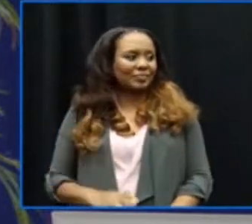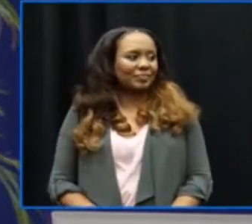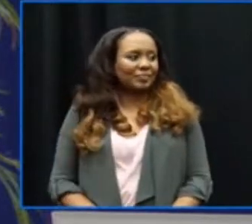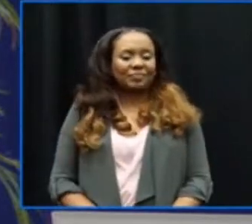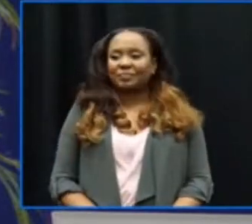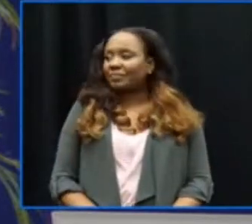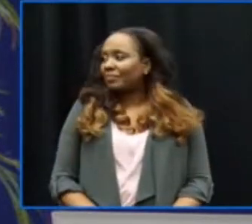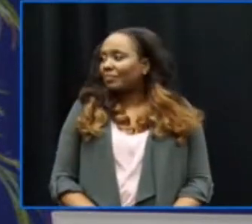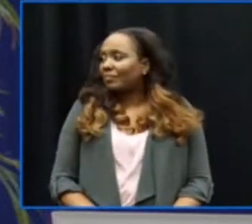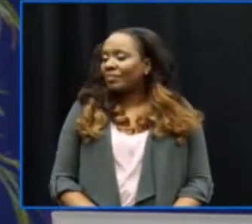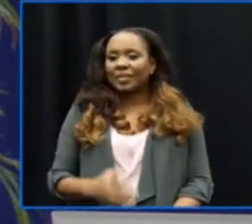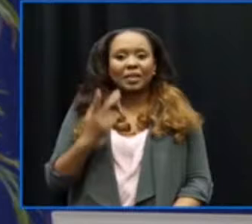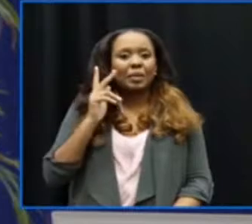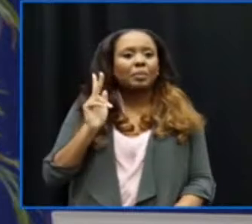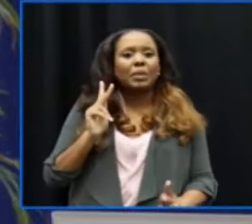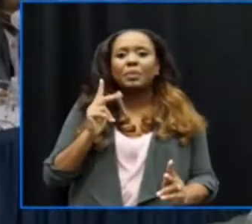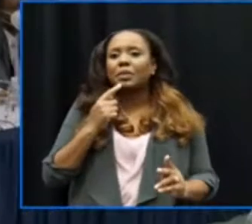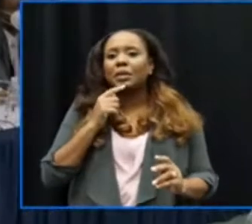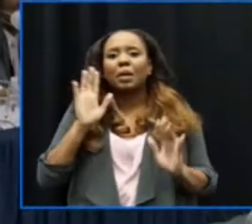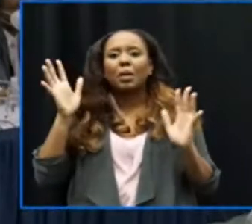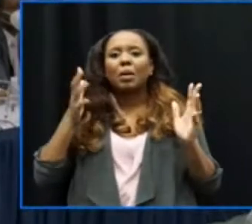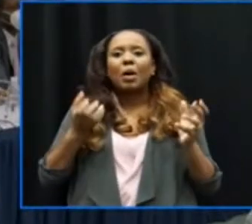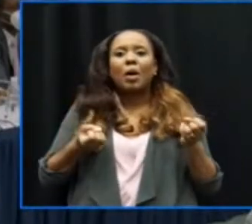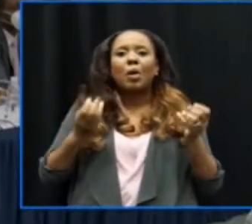I see fingers going up.